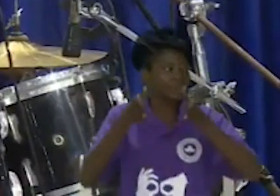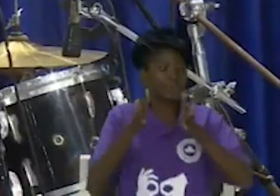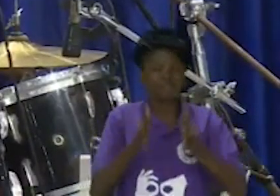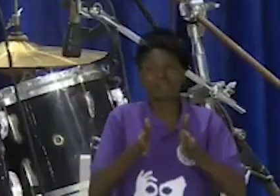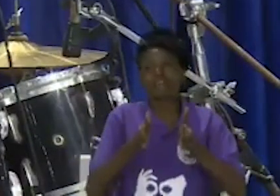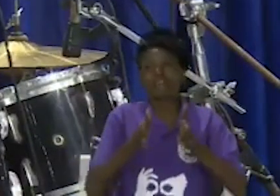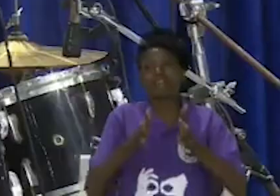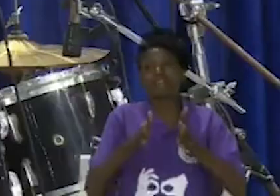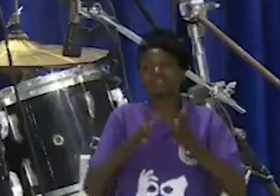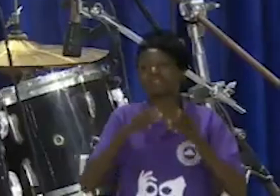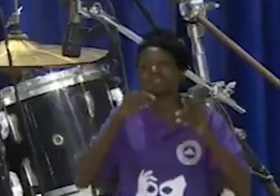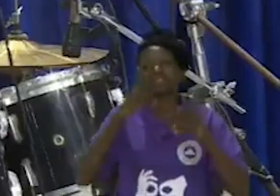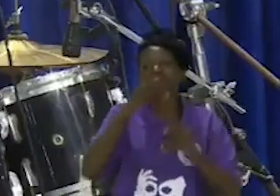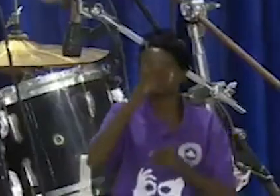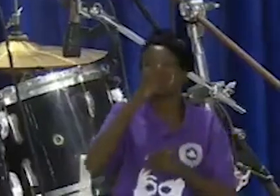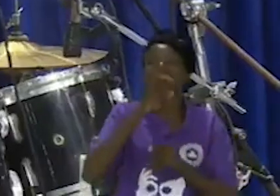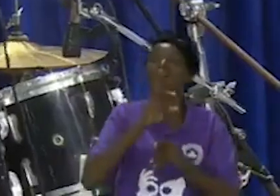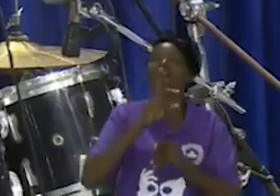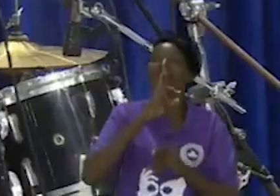Omnipotent God you